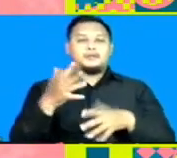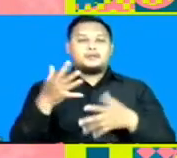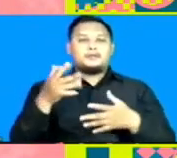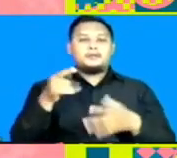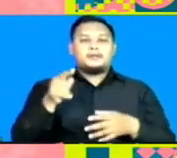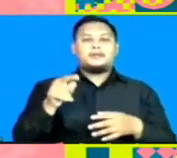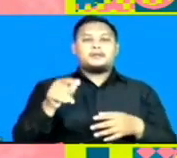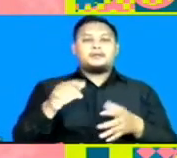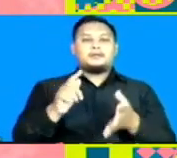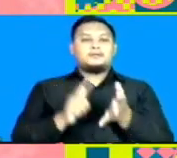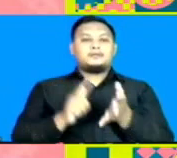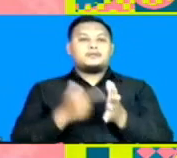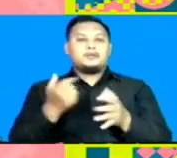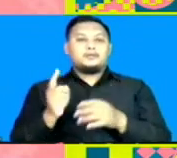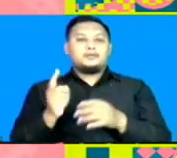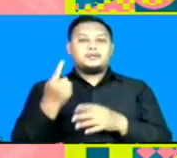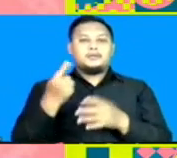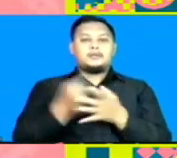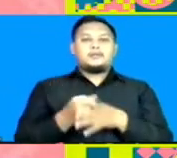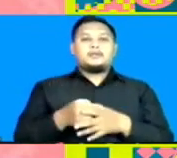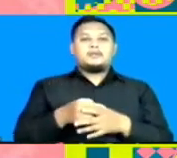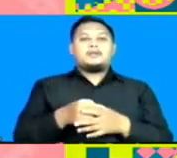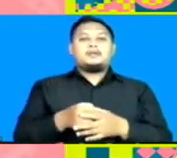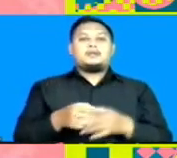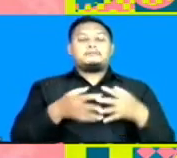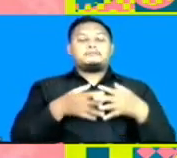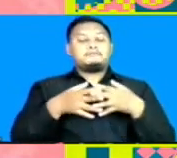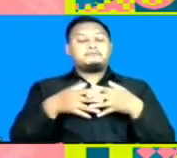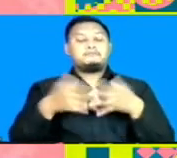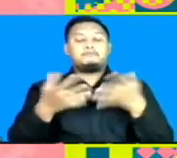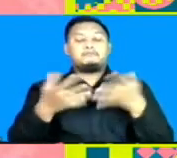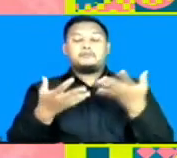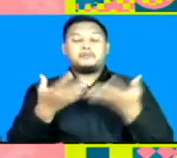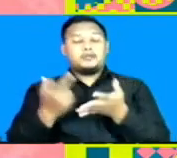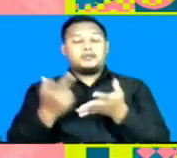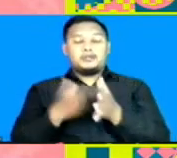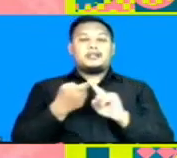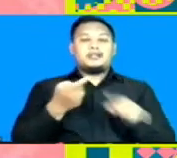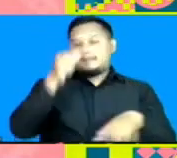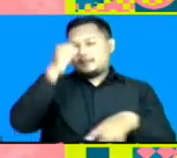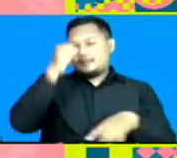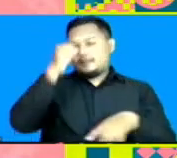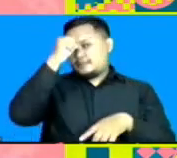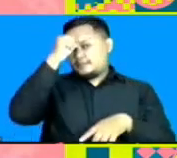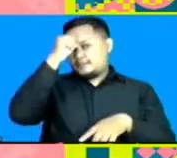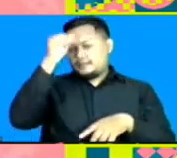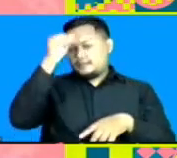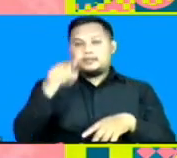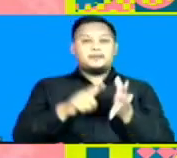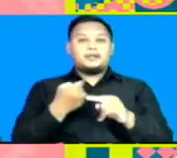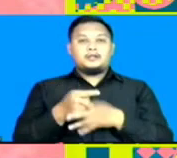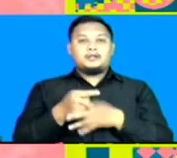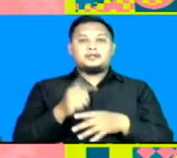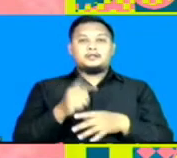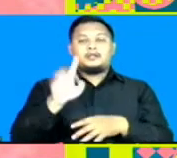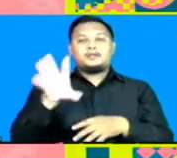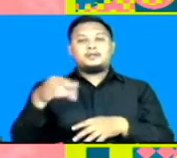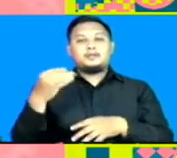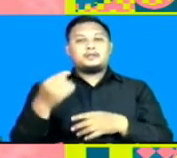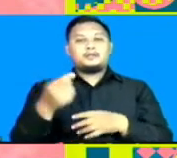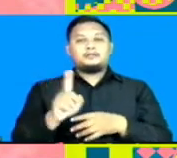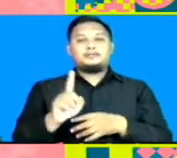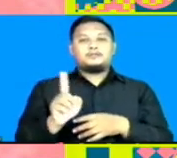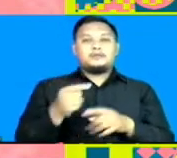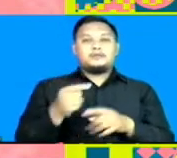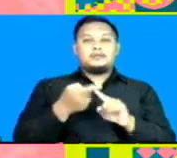pot started 2,000 years ago. And you know, all religions, all different cultures, all